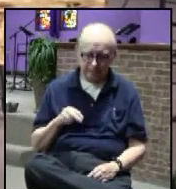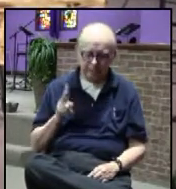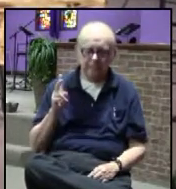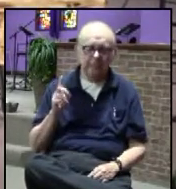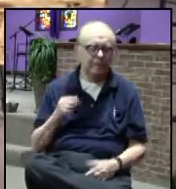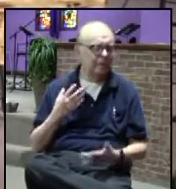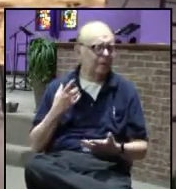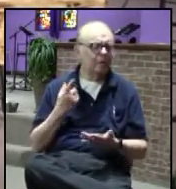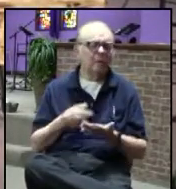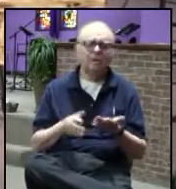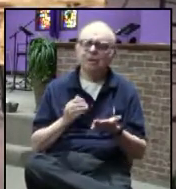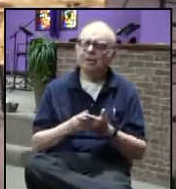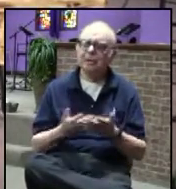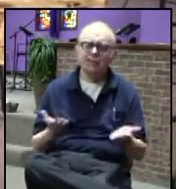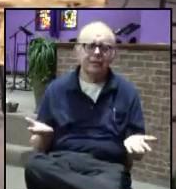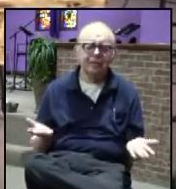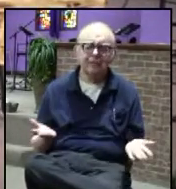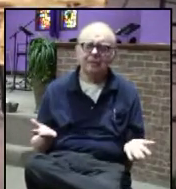is this?